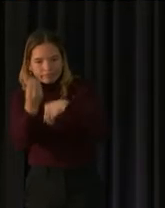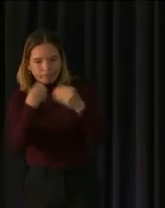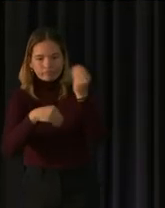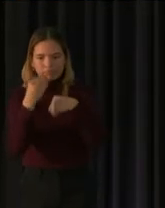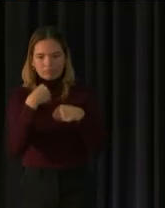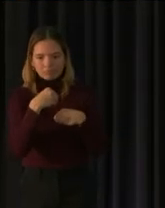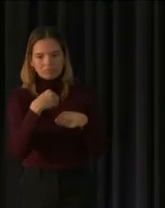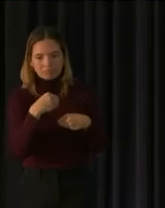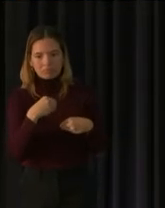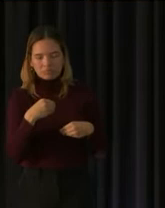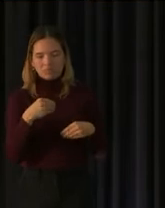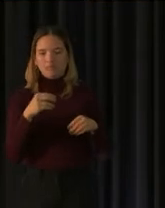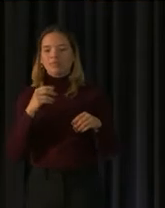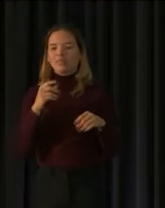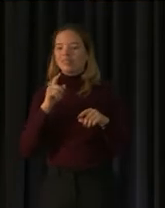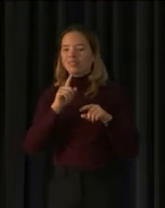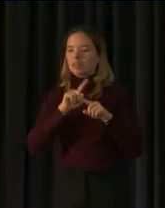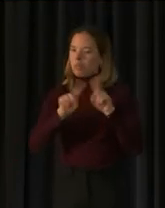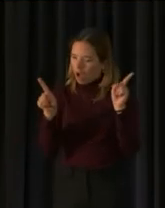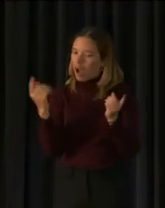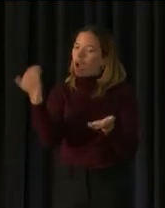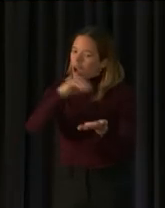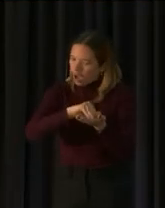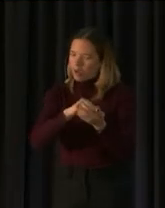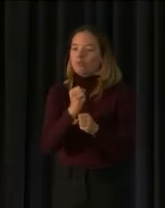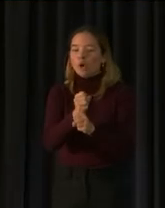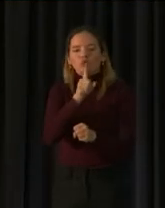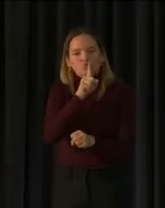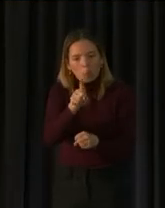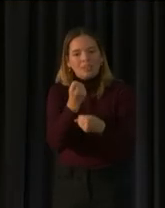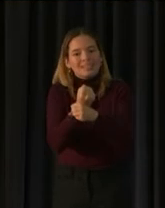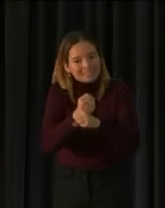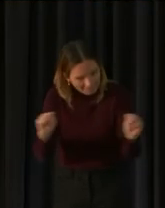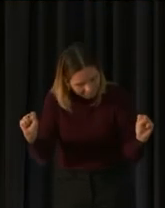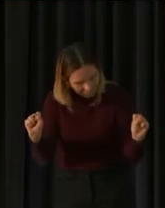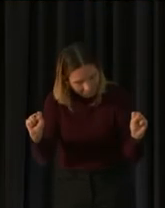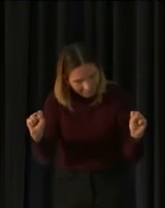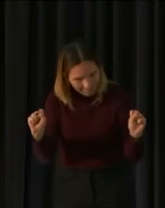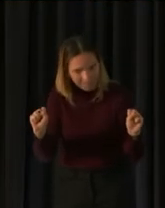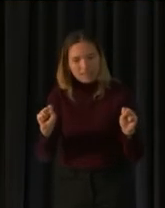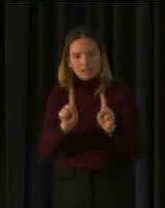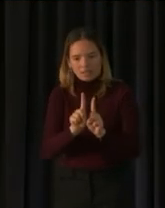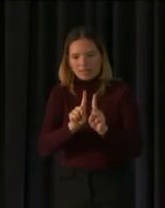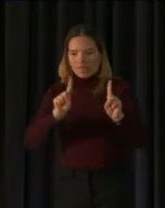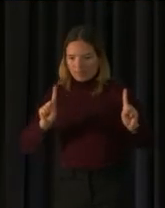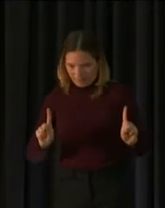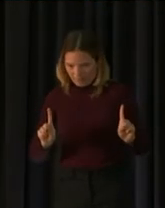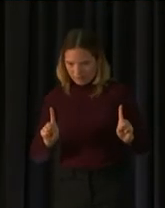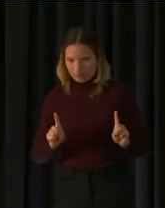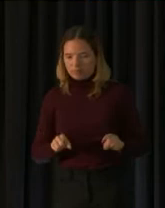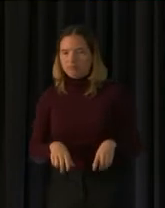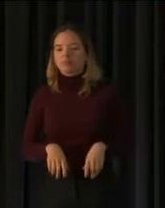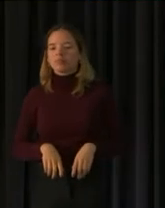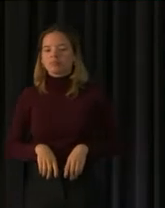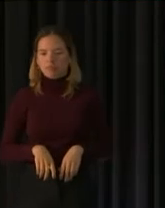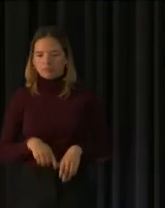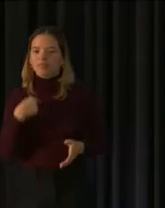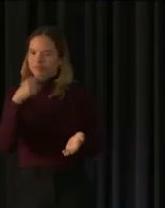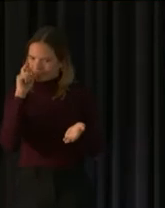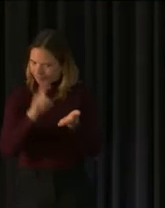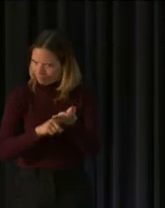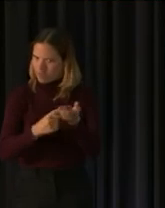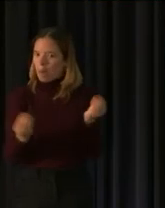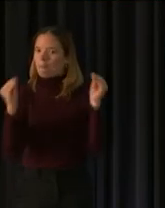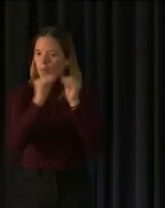about outdoor furniture in a second, but really excited to say that where applicable, our students are eating outside and inside just to kind of share the